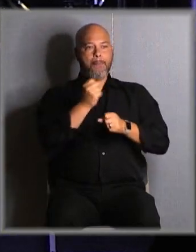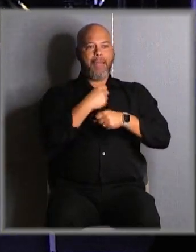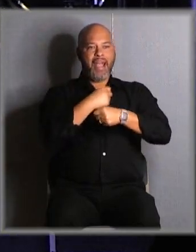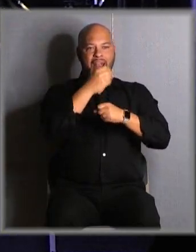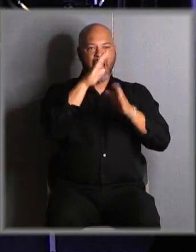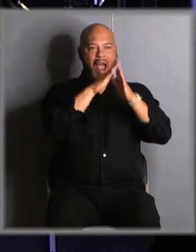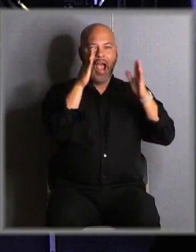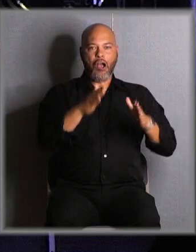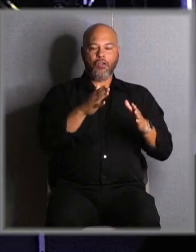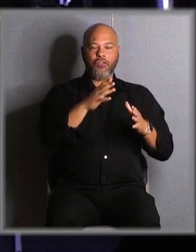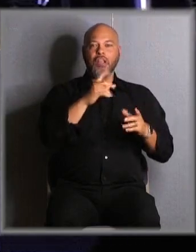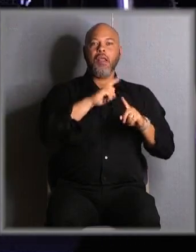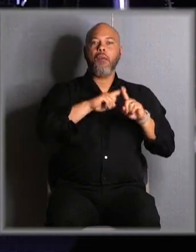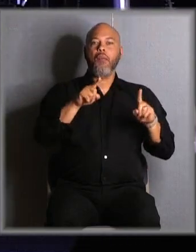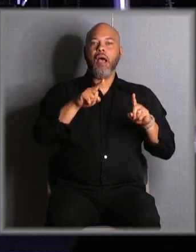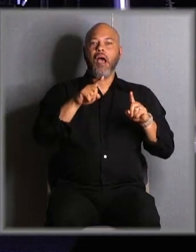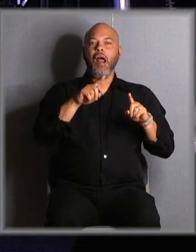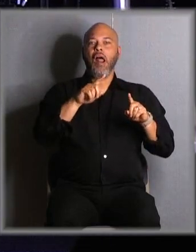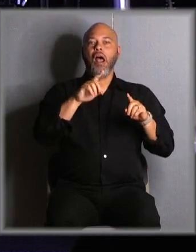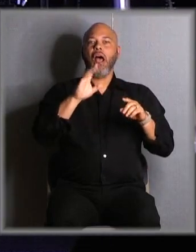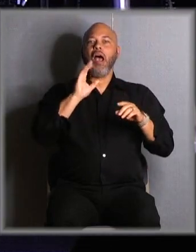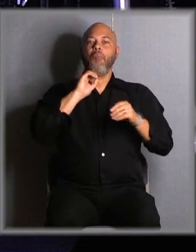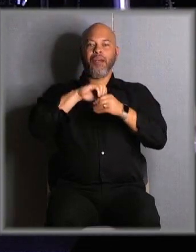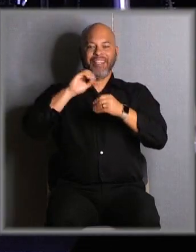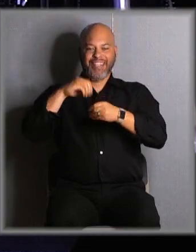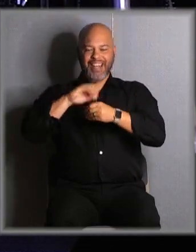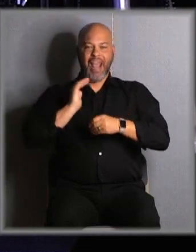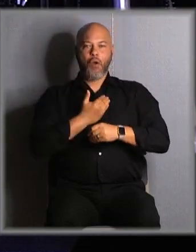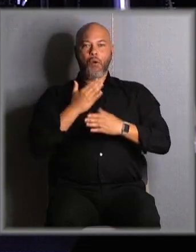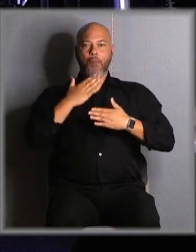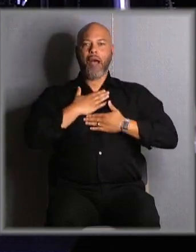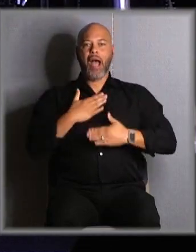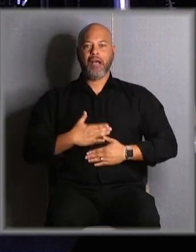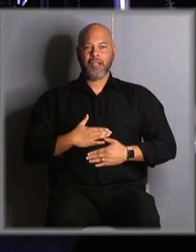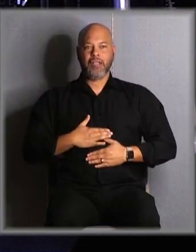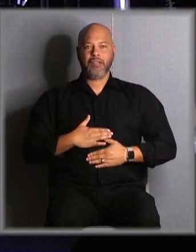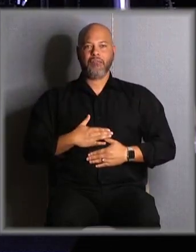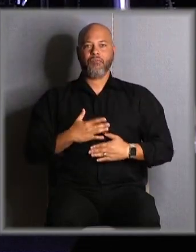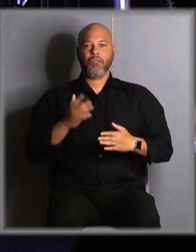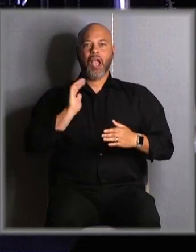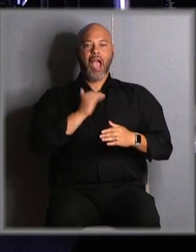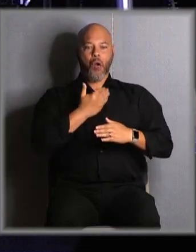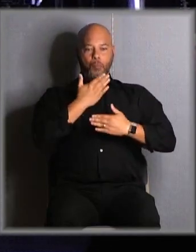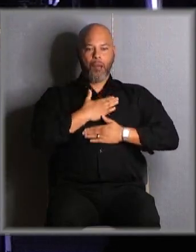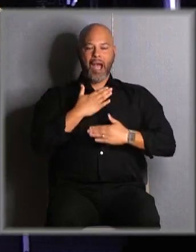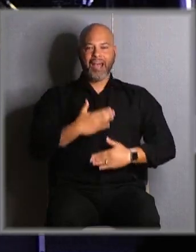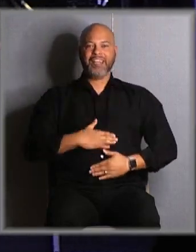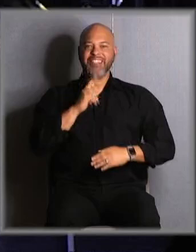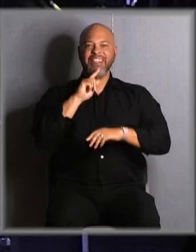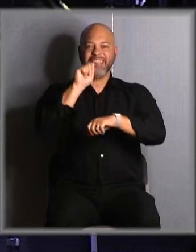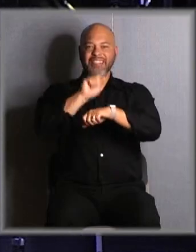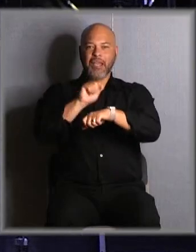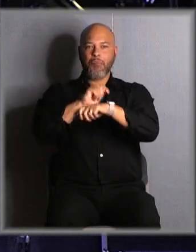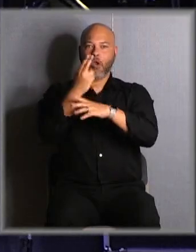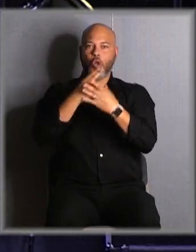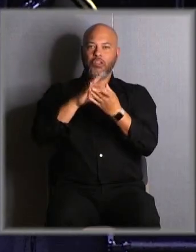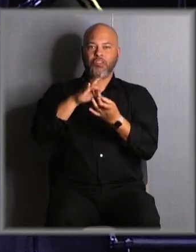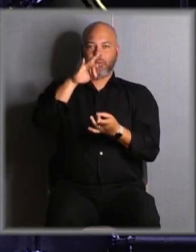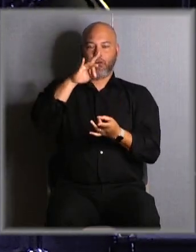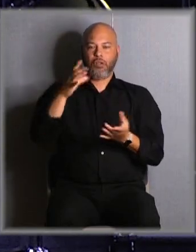He now dwells in our bodies. Our bodies are the temple of the Holy